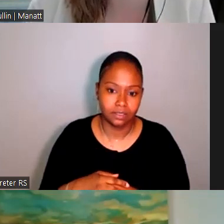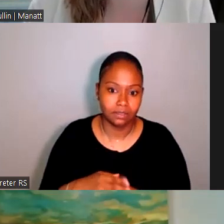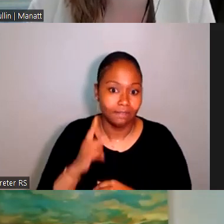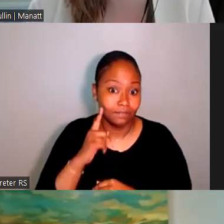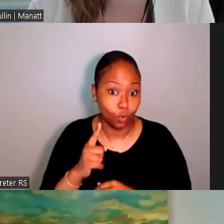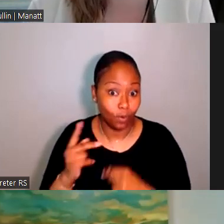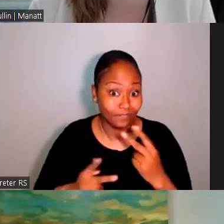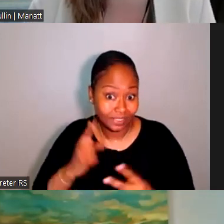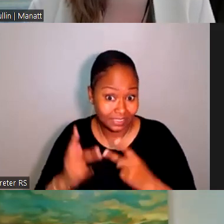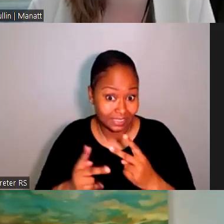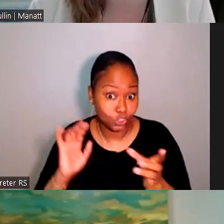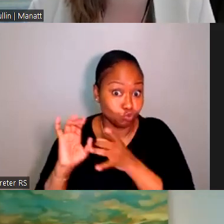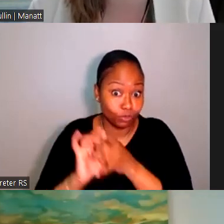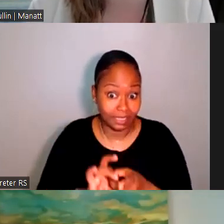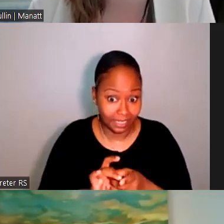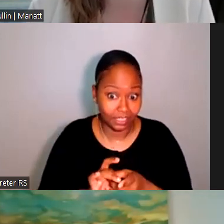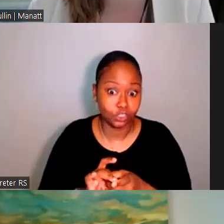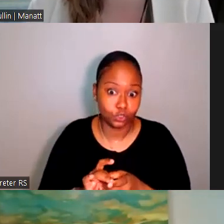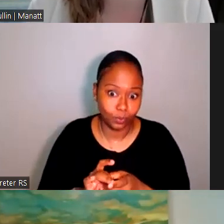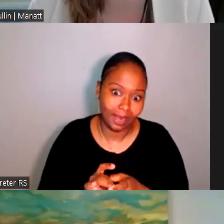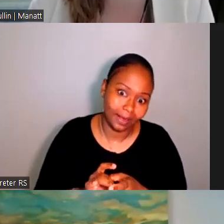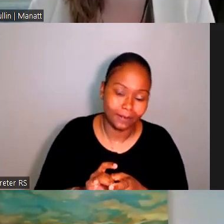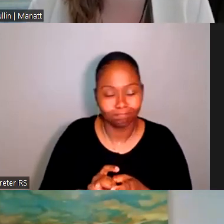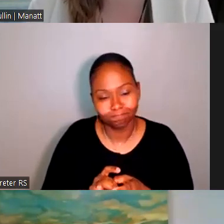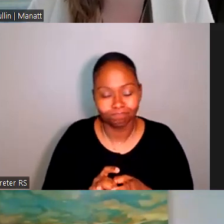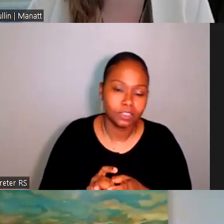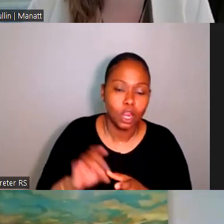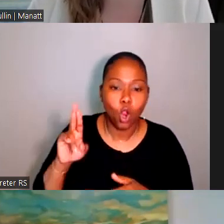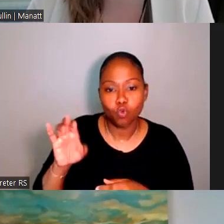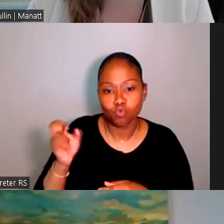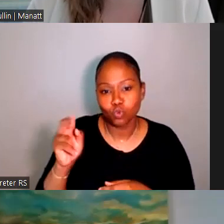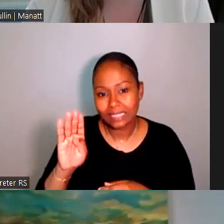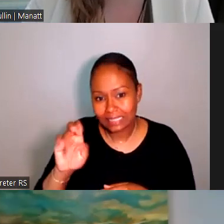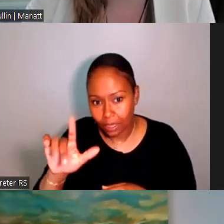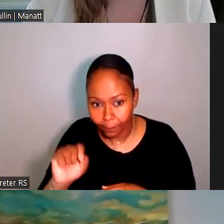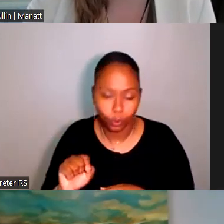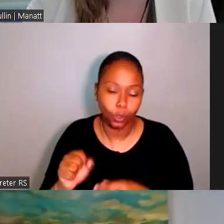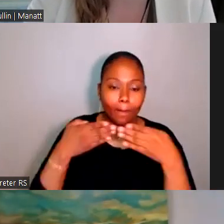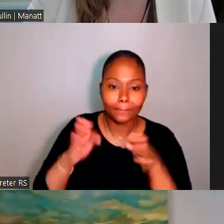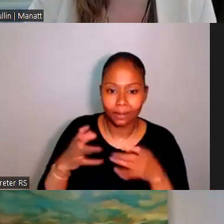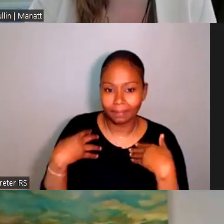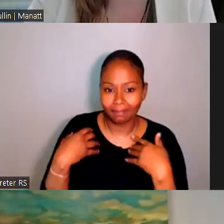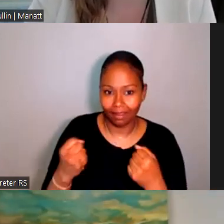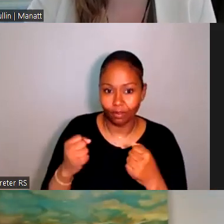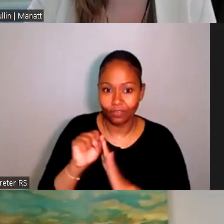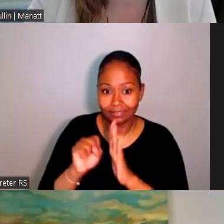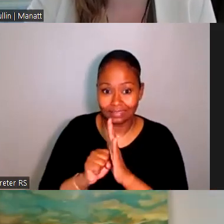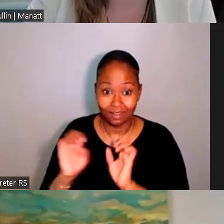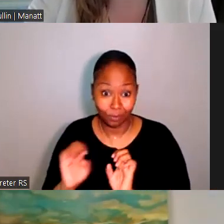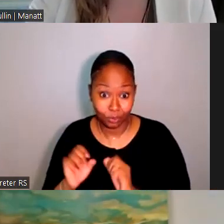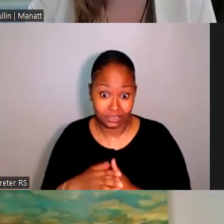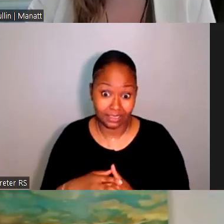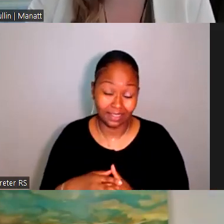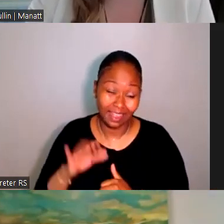visitation related to a reasonable public health or safety risk caused by the state of emergency, this is what it